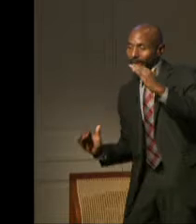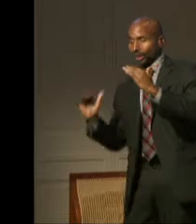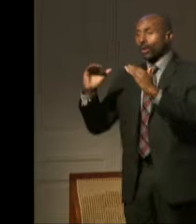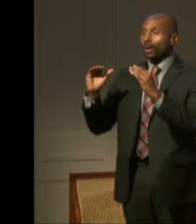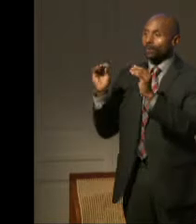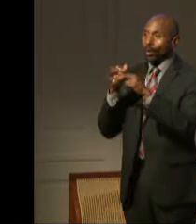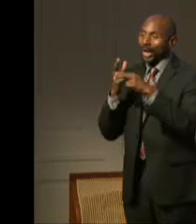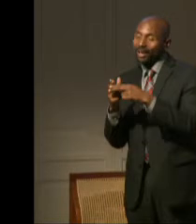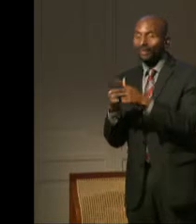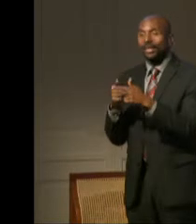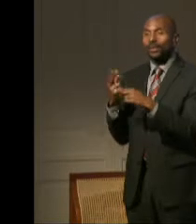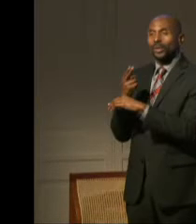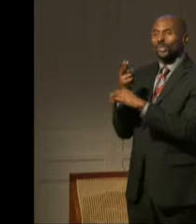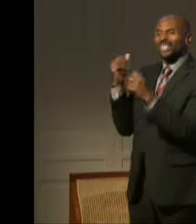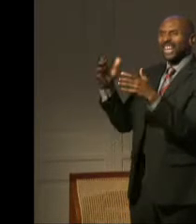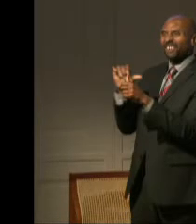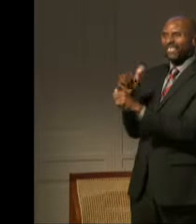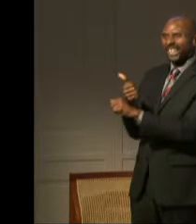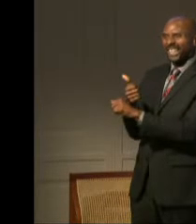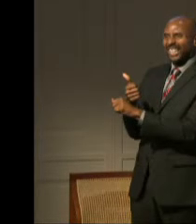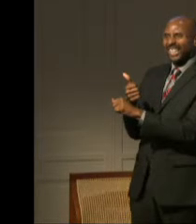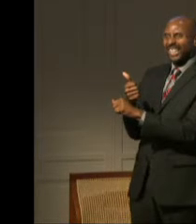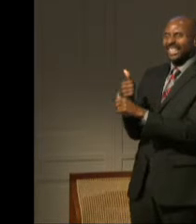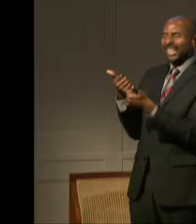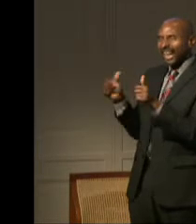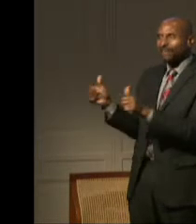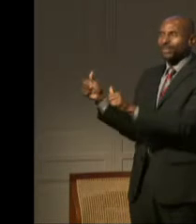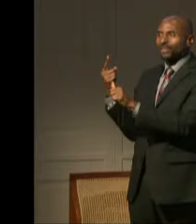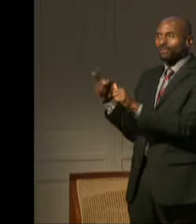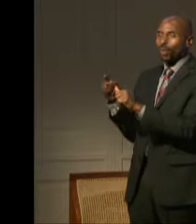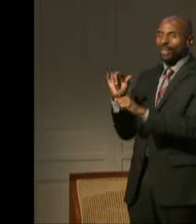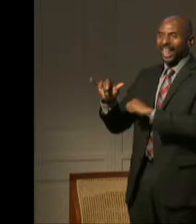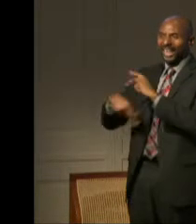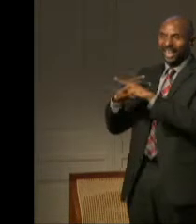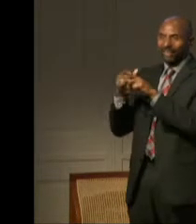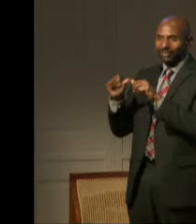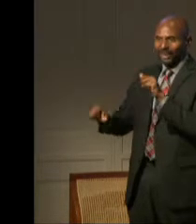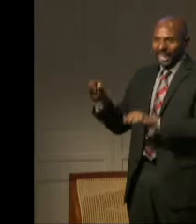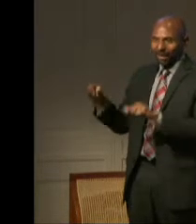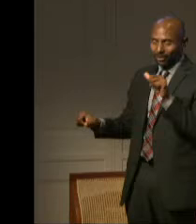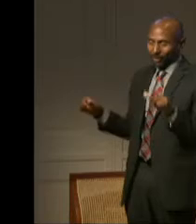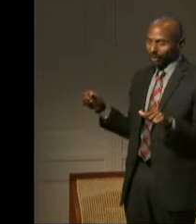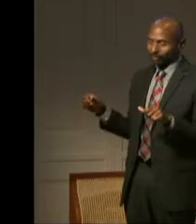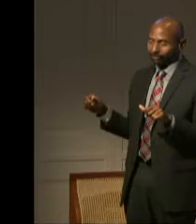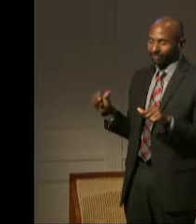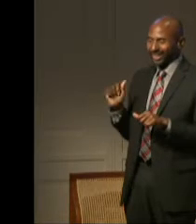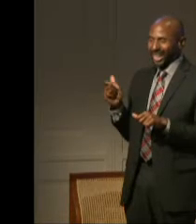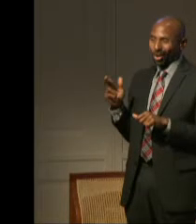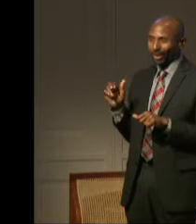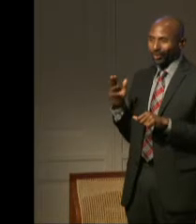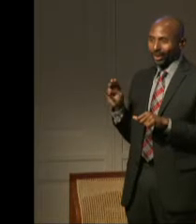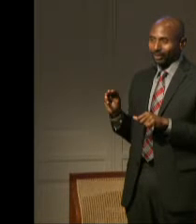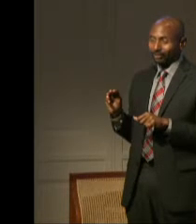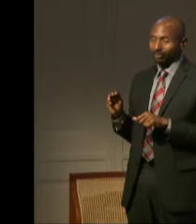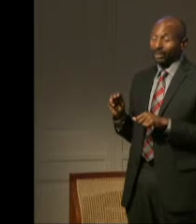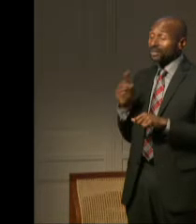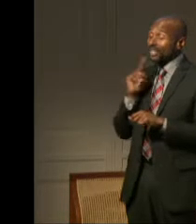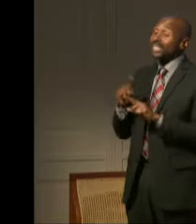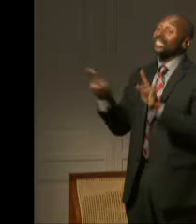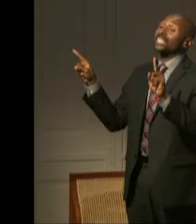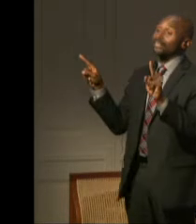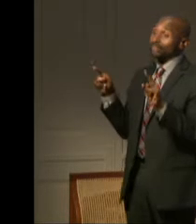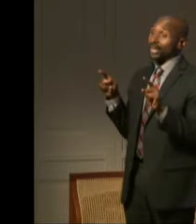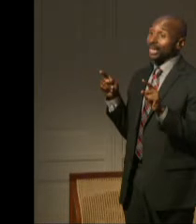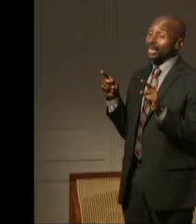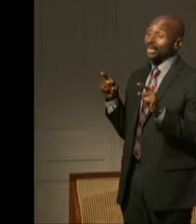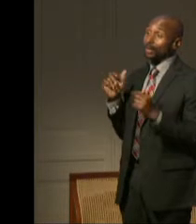it's a completely different way of thinking. And yeah, they cross over, and sometimes you'll go from searching into browsing just from if the tool sets